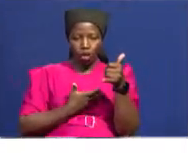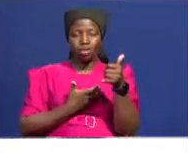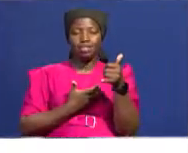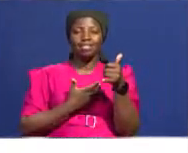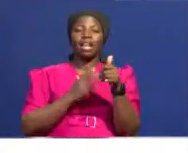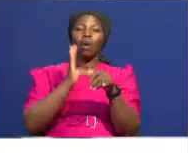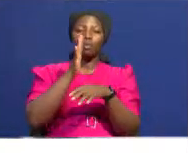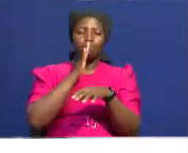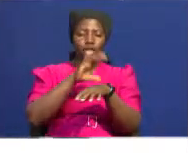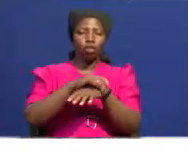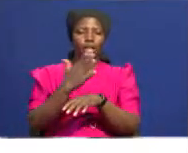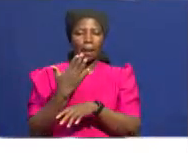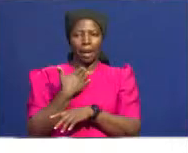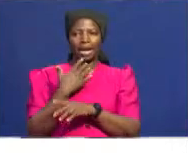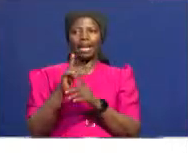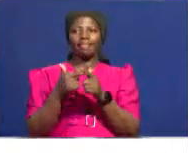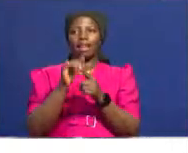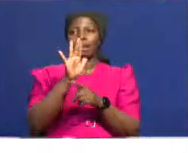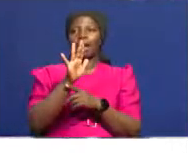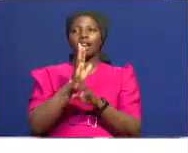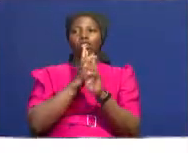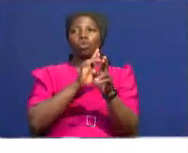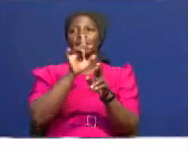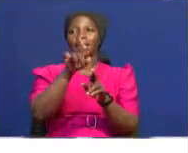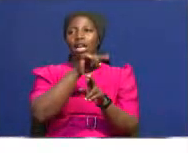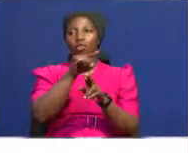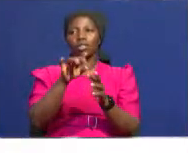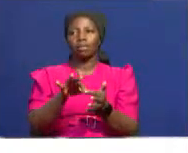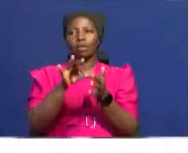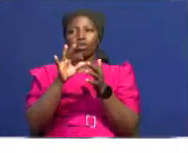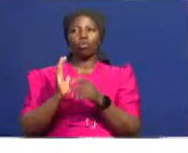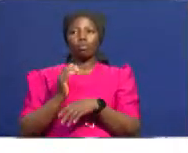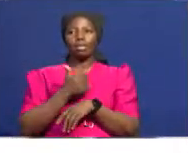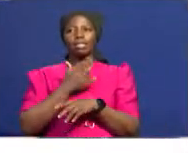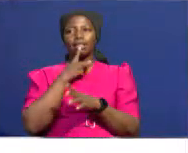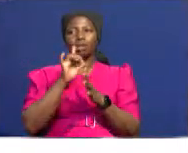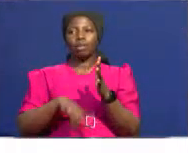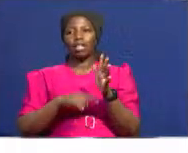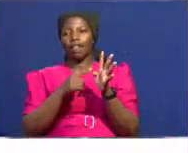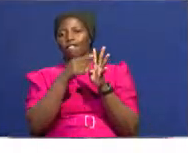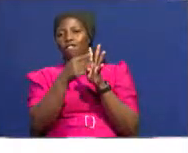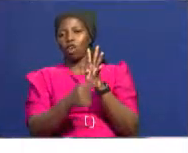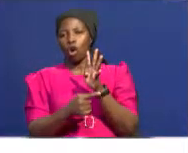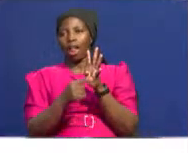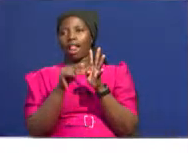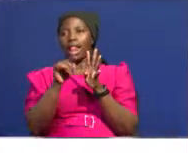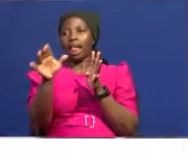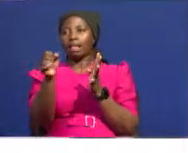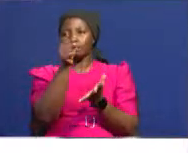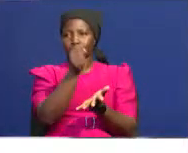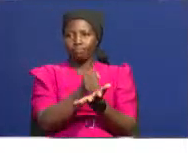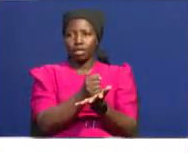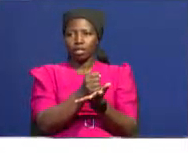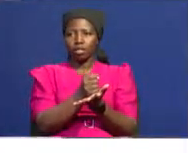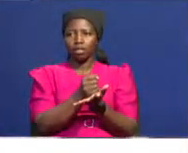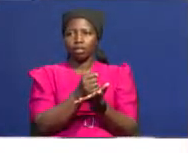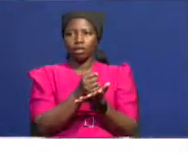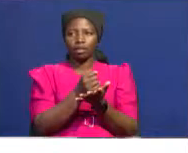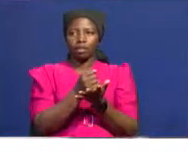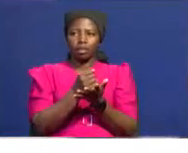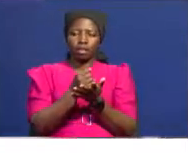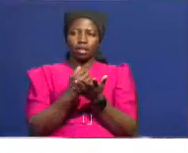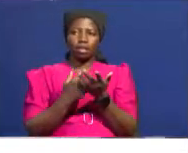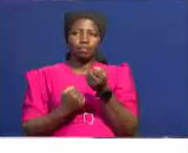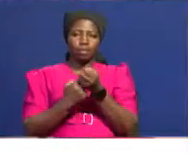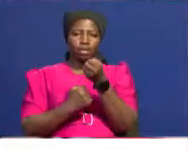recovered and their results cancelled. The special committee added that four runners had been originally hired as pacemakers by a sponsor, but